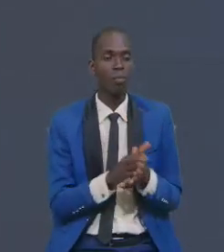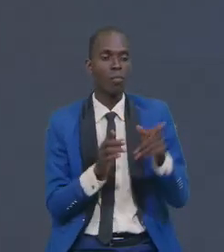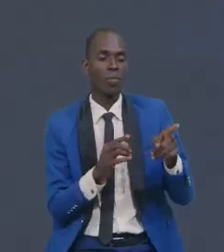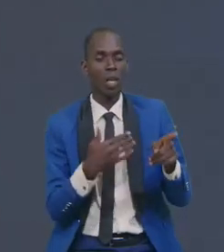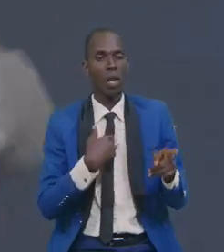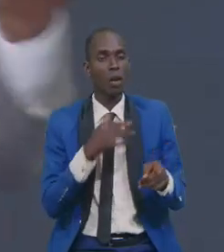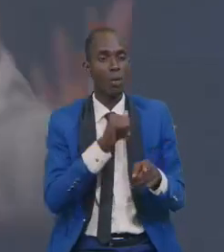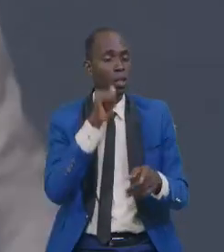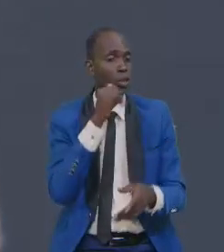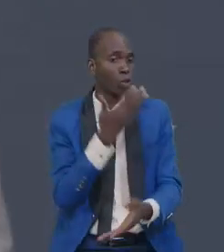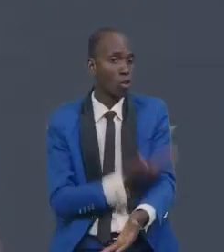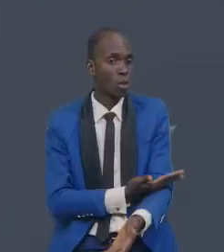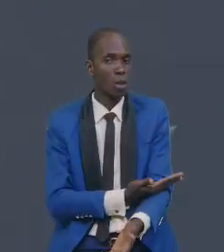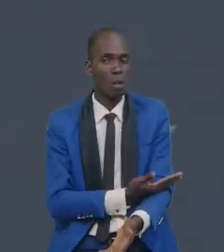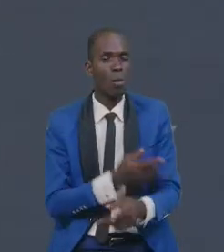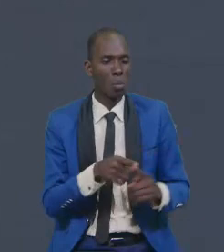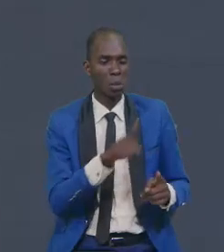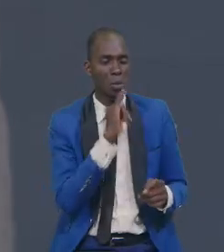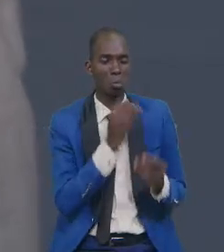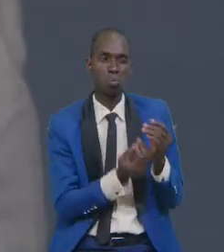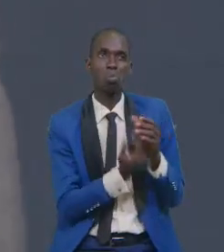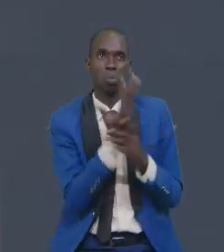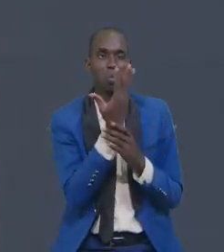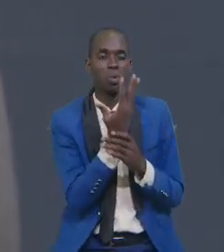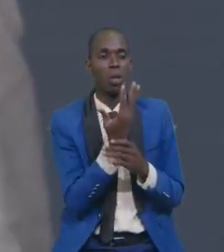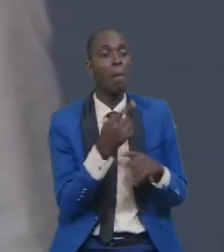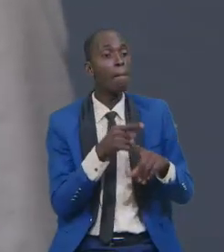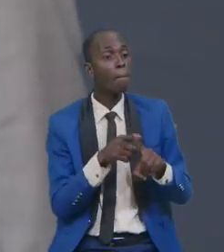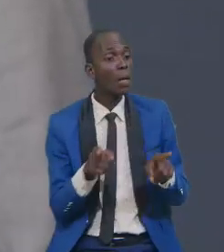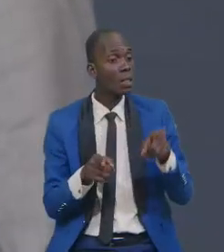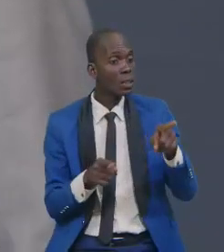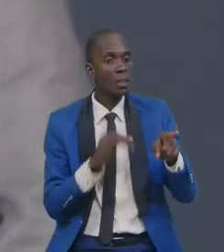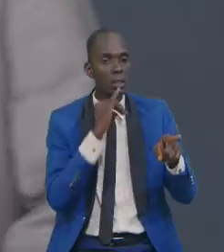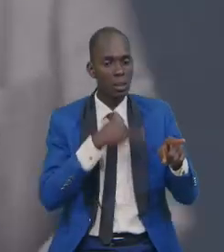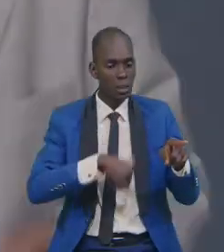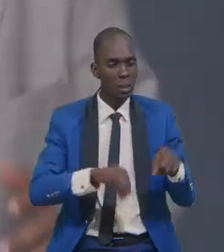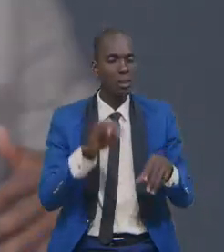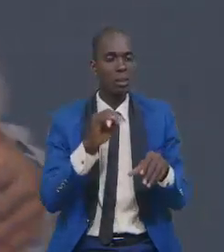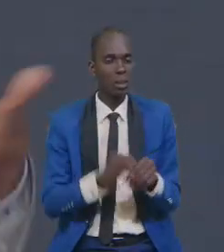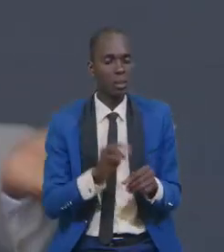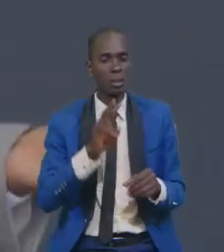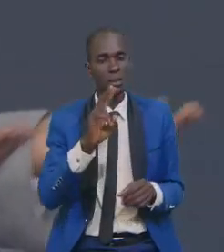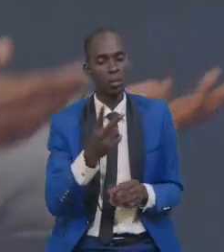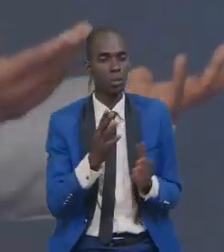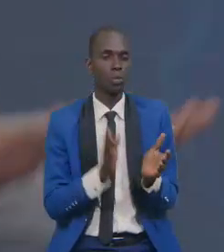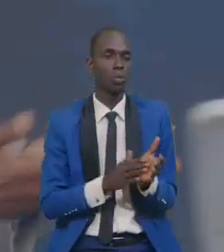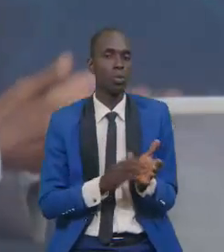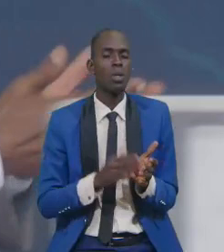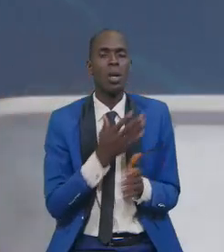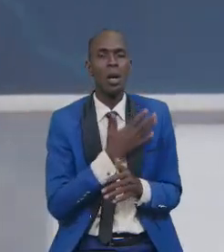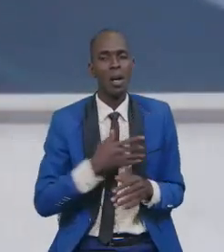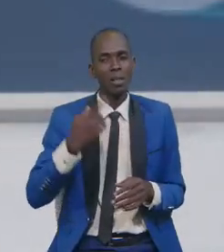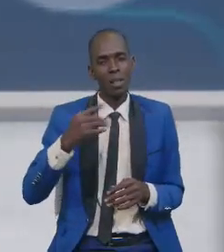girl. She's grown up, but she's still in high school. And the father or the